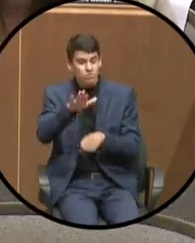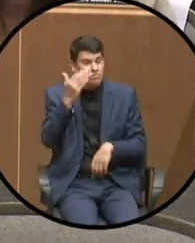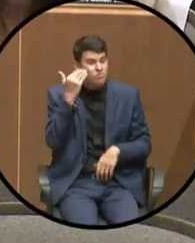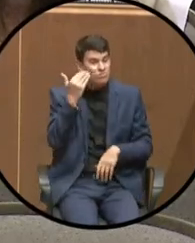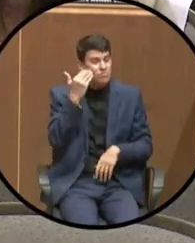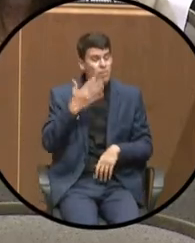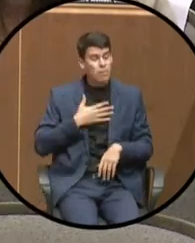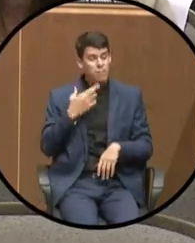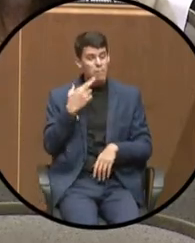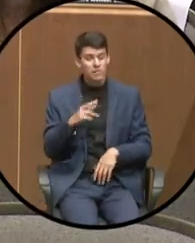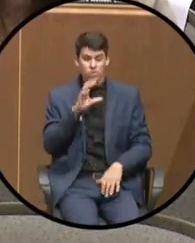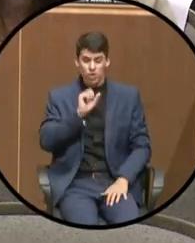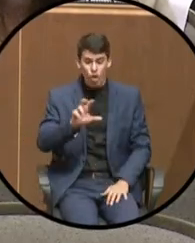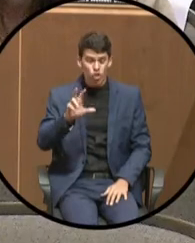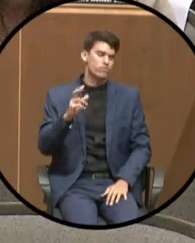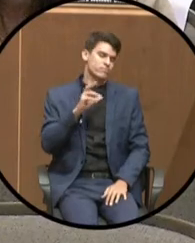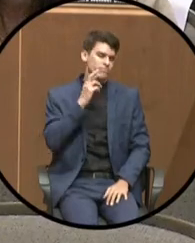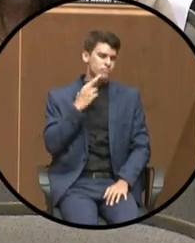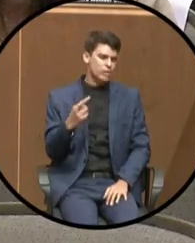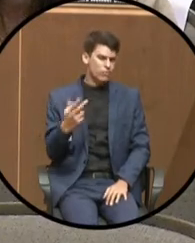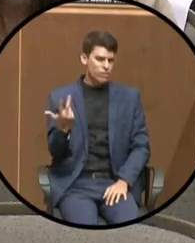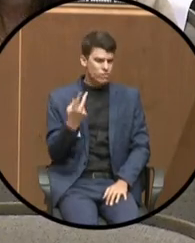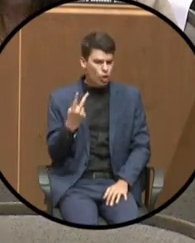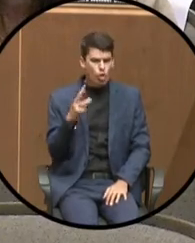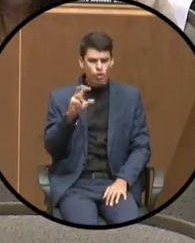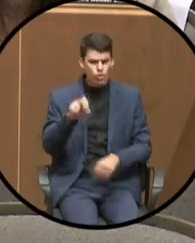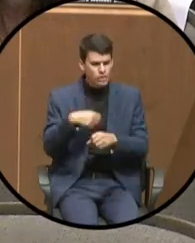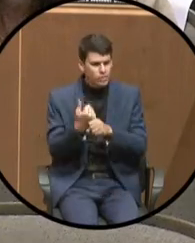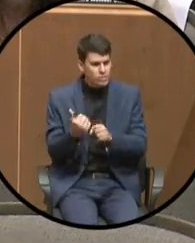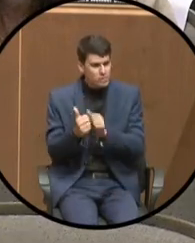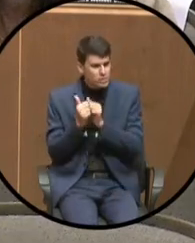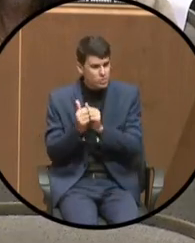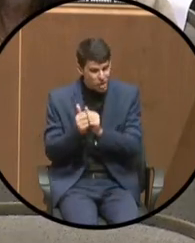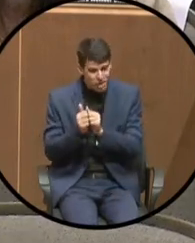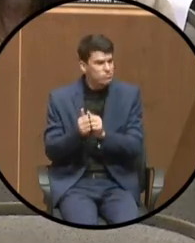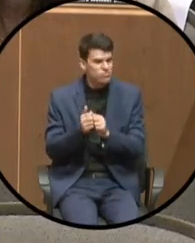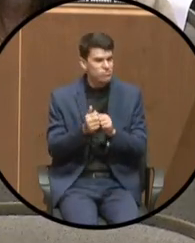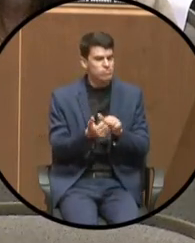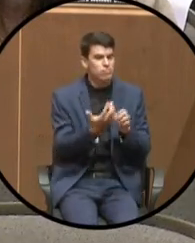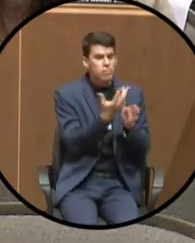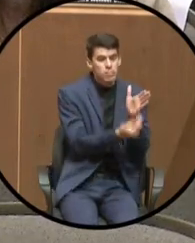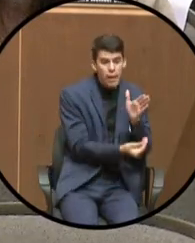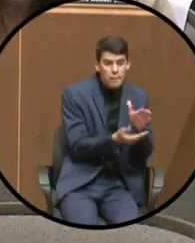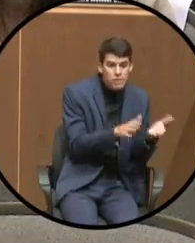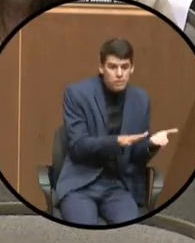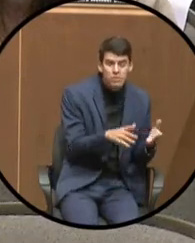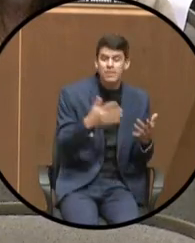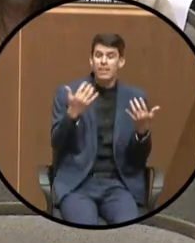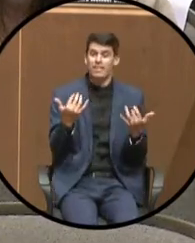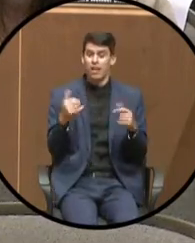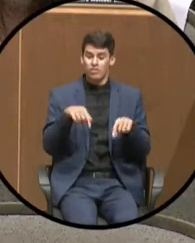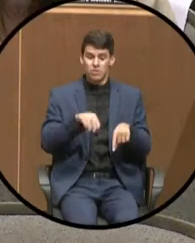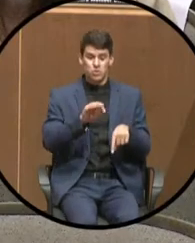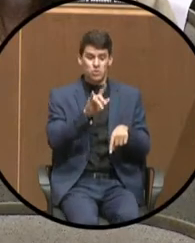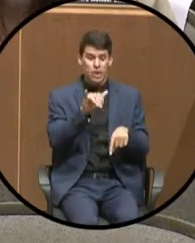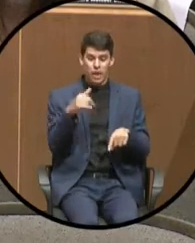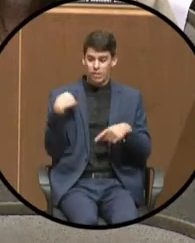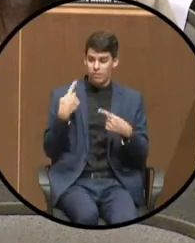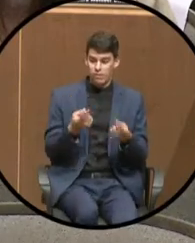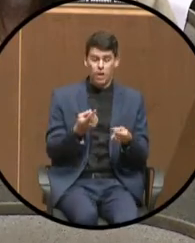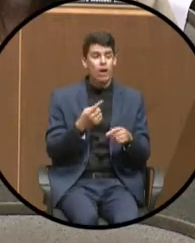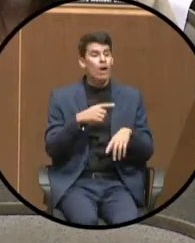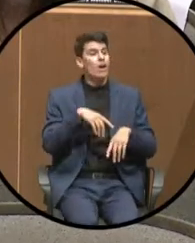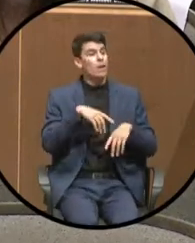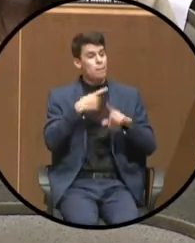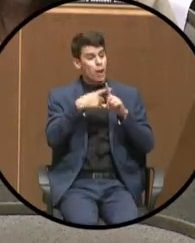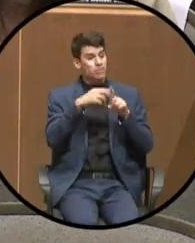30 years. He leaves behind a wife and two 13-year-old daughters. Now, in July, over a year after the start, positivity rates have